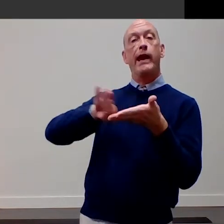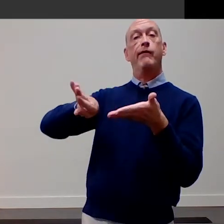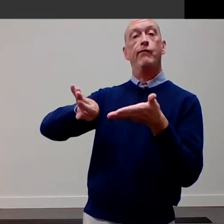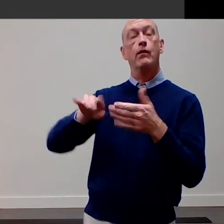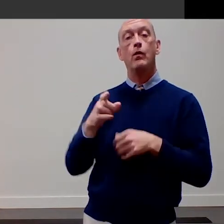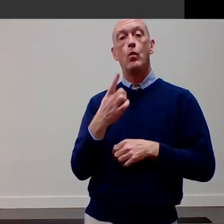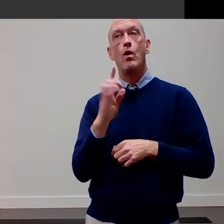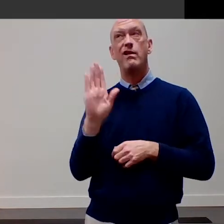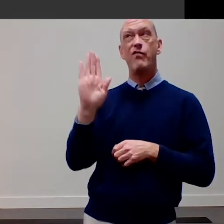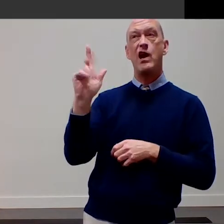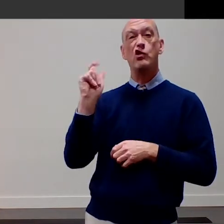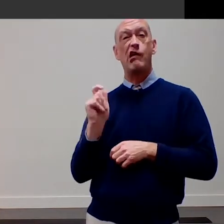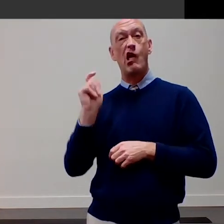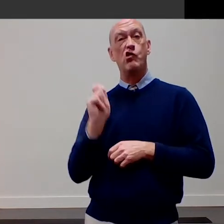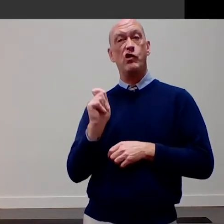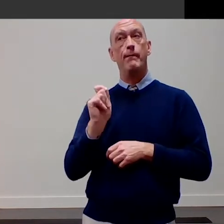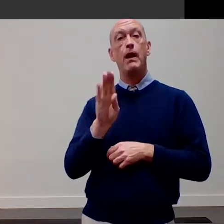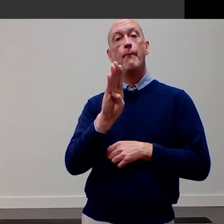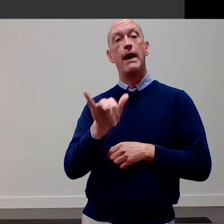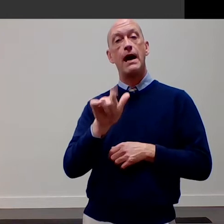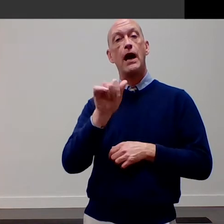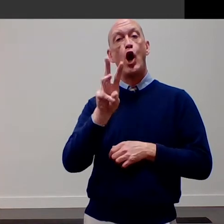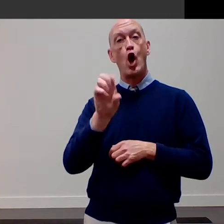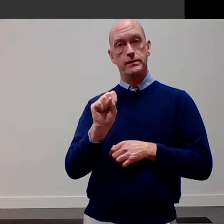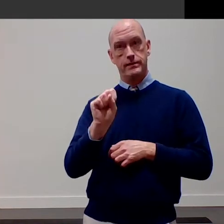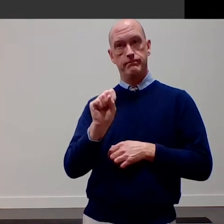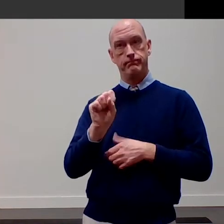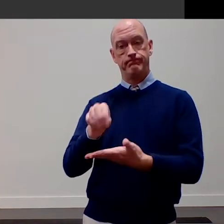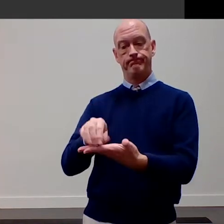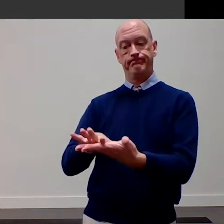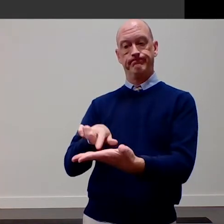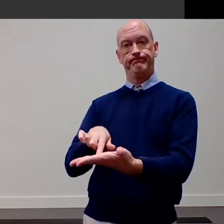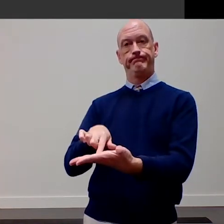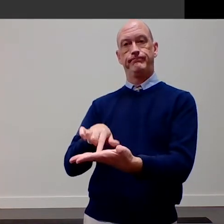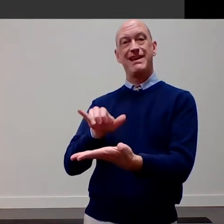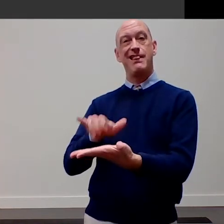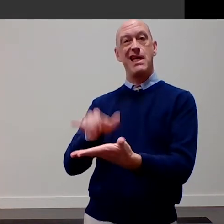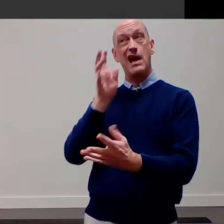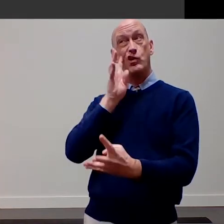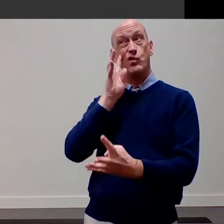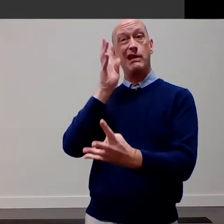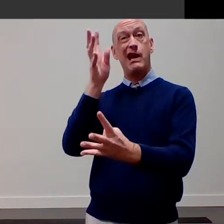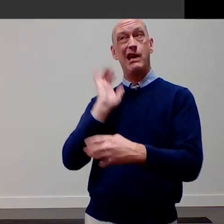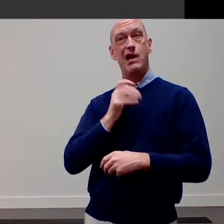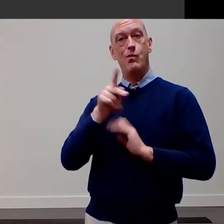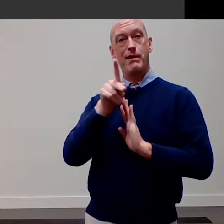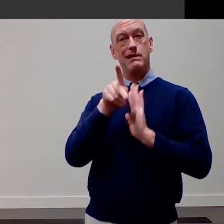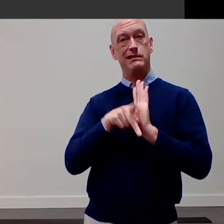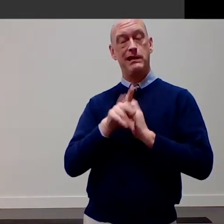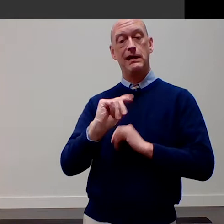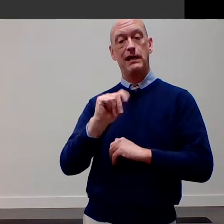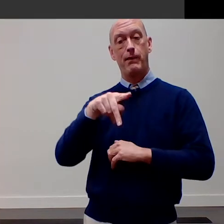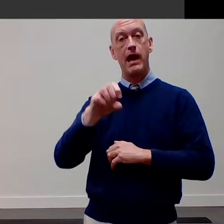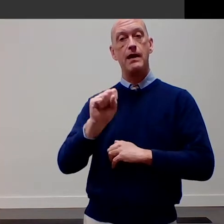one of their scholarship bylaws, which created our policy, our